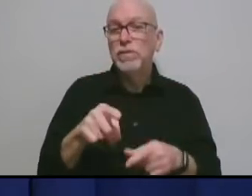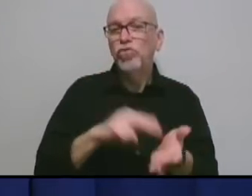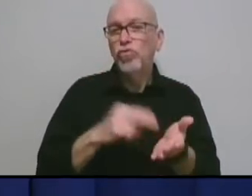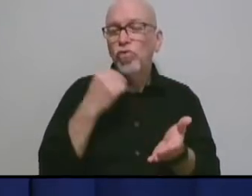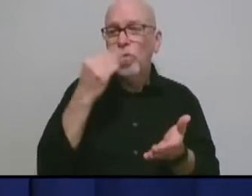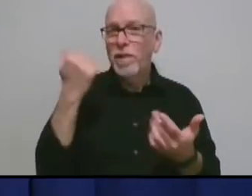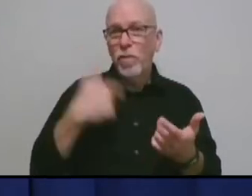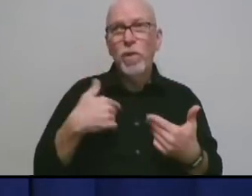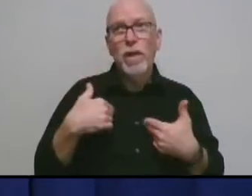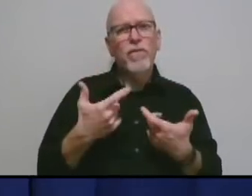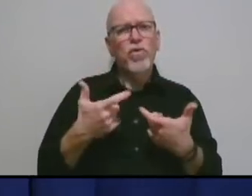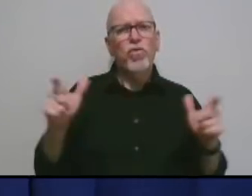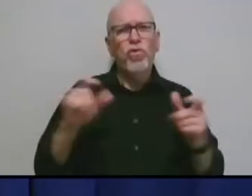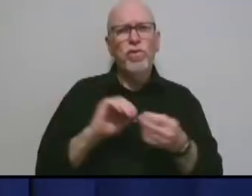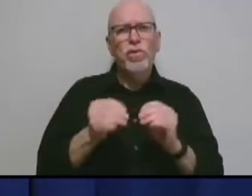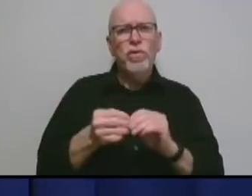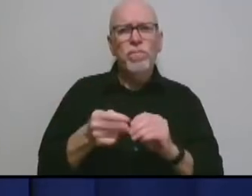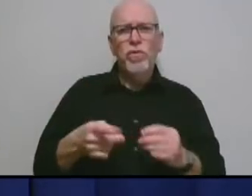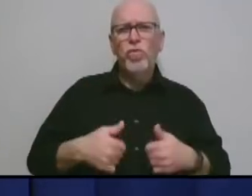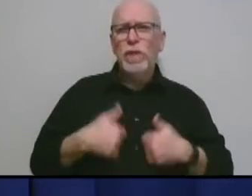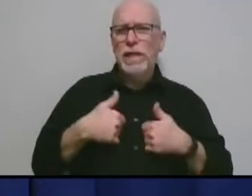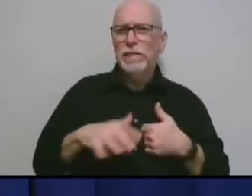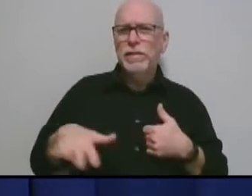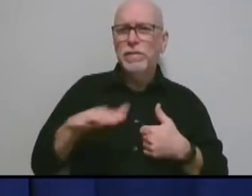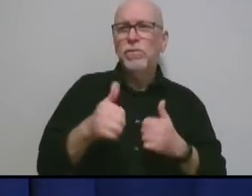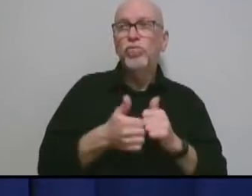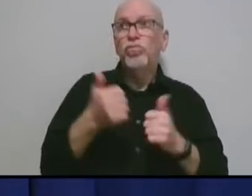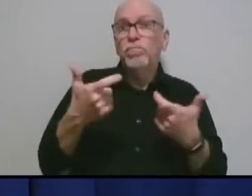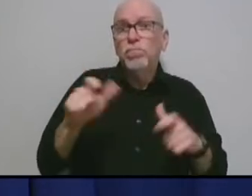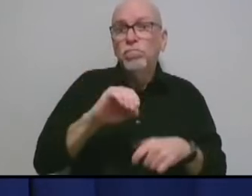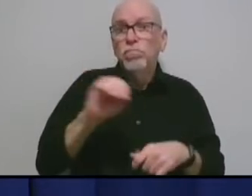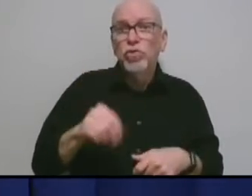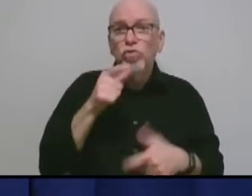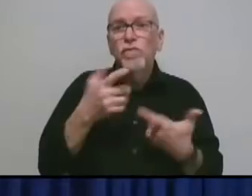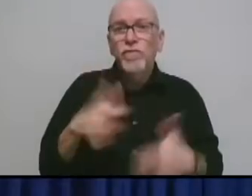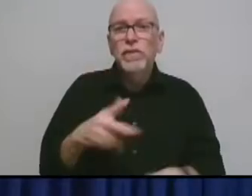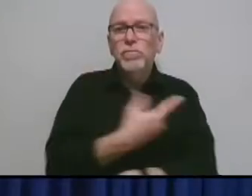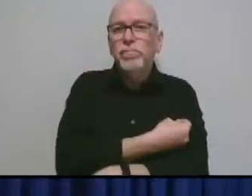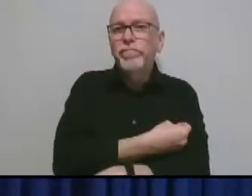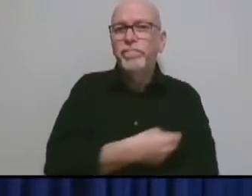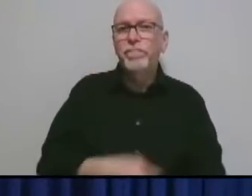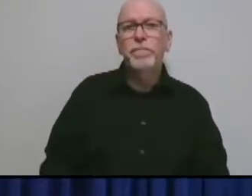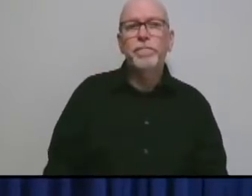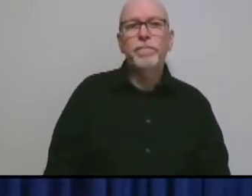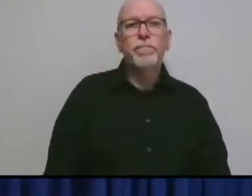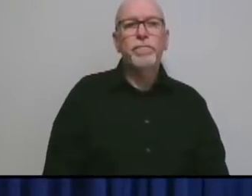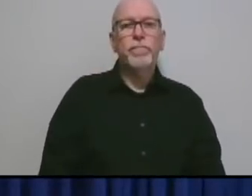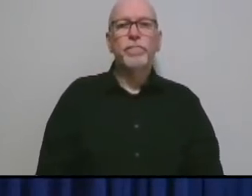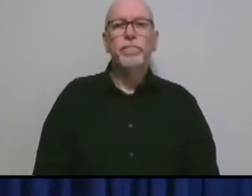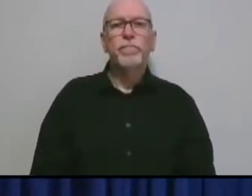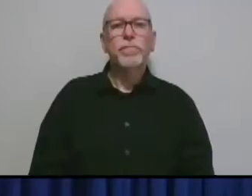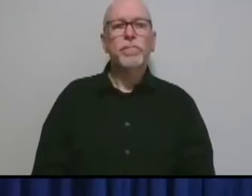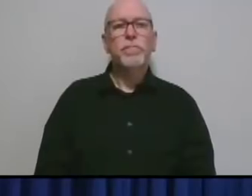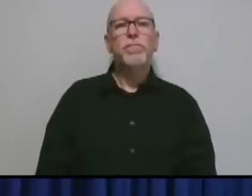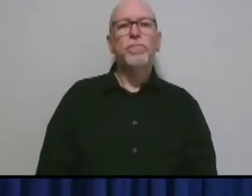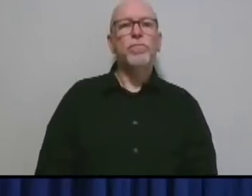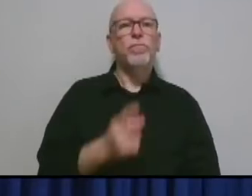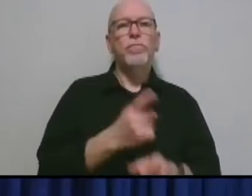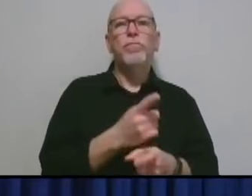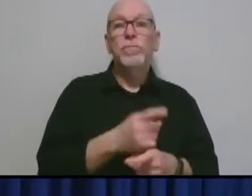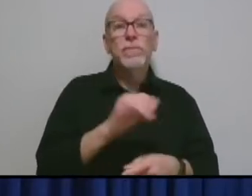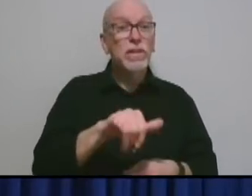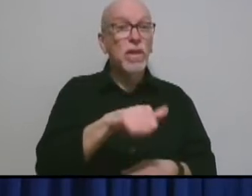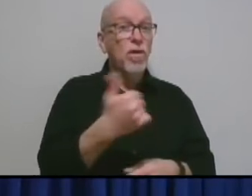such a large number of our residents, a large percentage that have been immunized. And Brock, I would just say that that's another, I mean, this is all part of